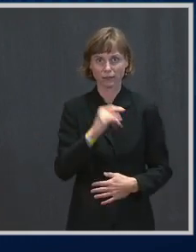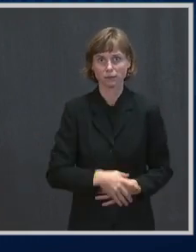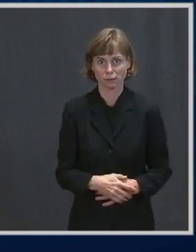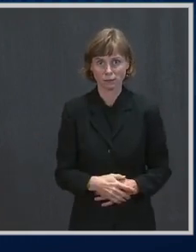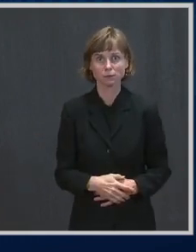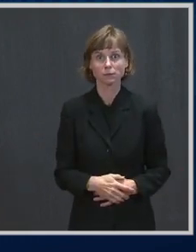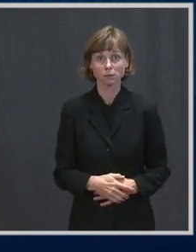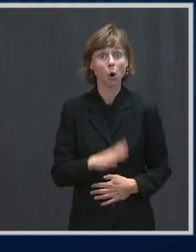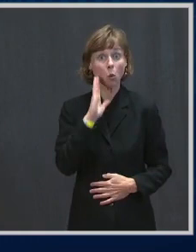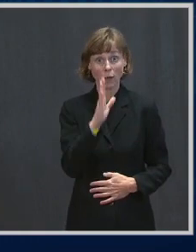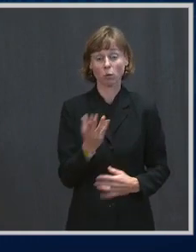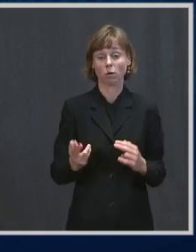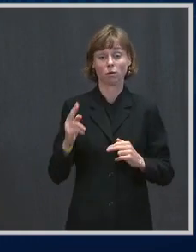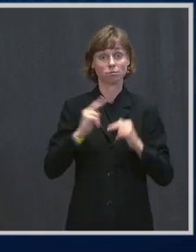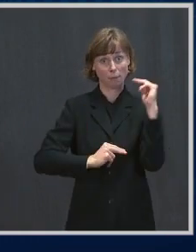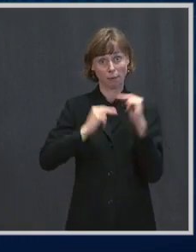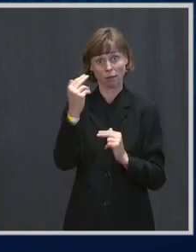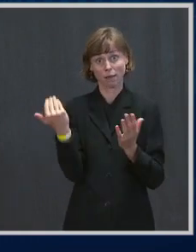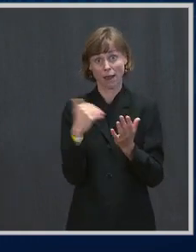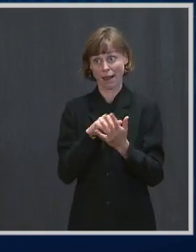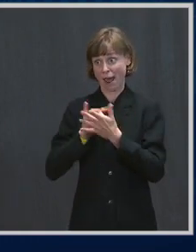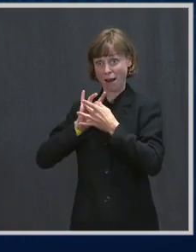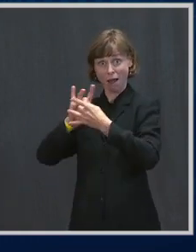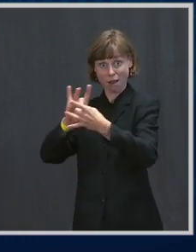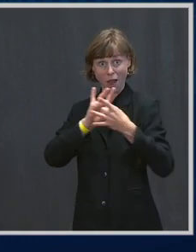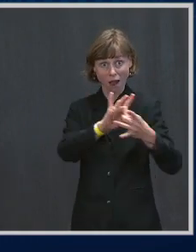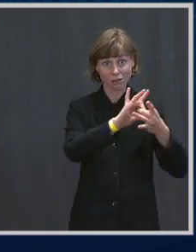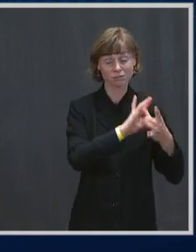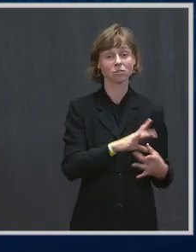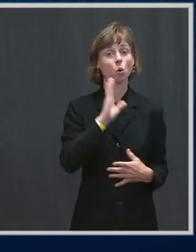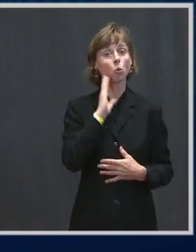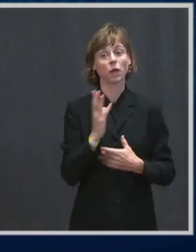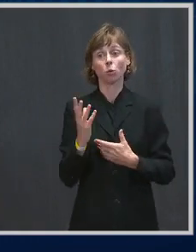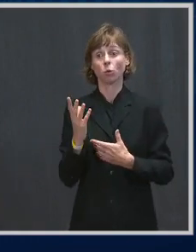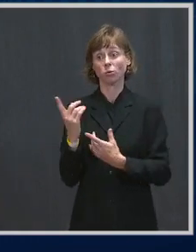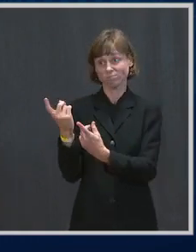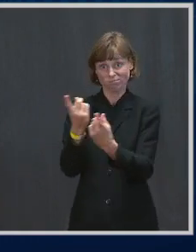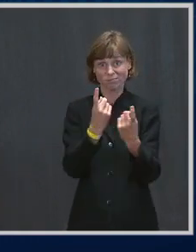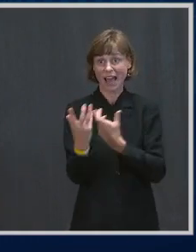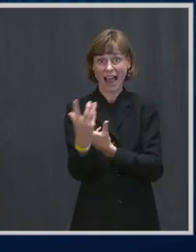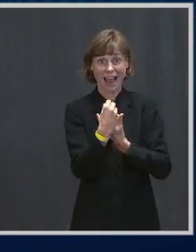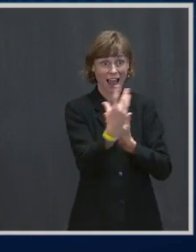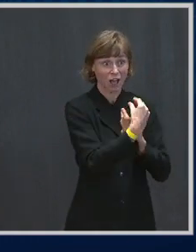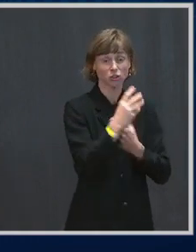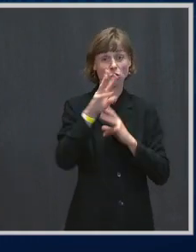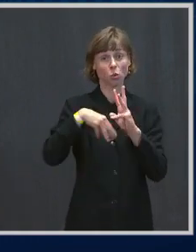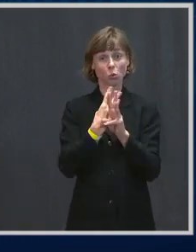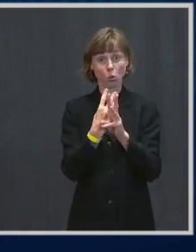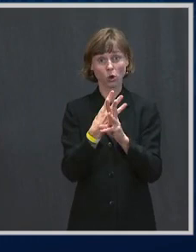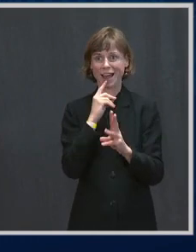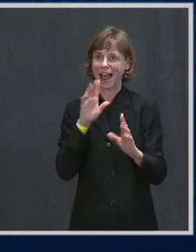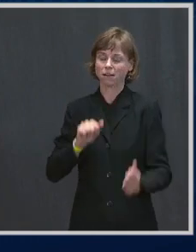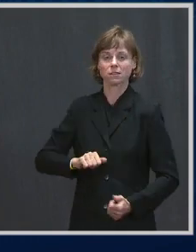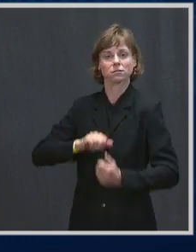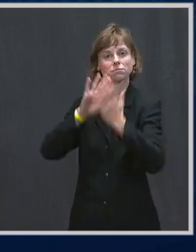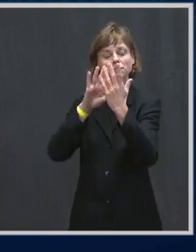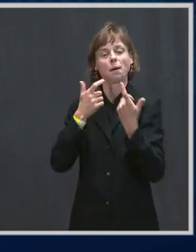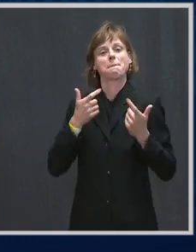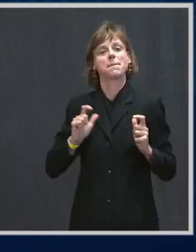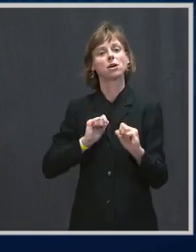going to rebuild our alliances. We're going to re-engage the world and take on the enormous challenge we